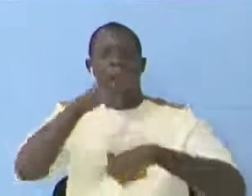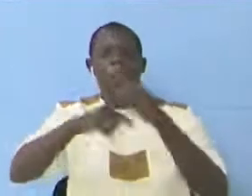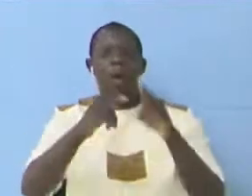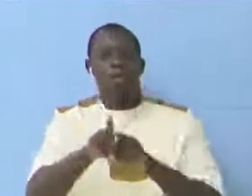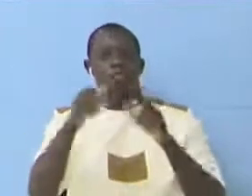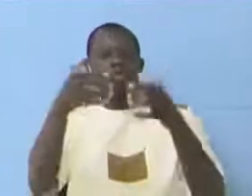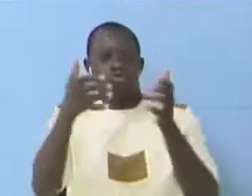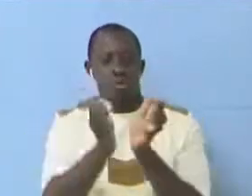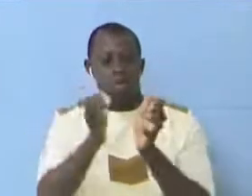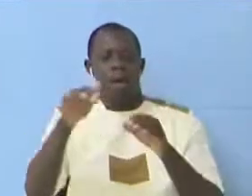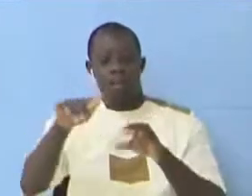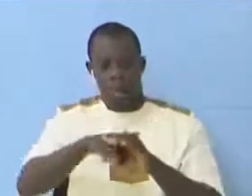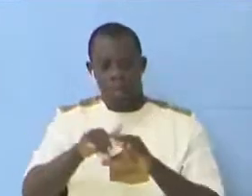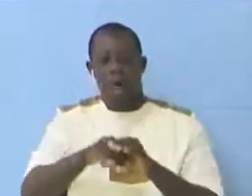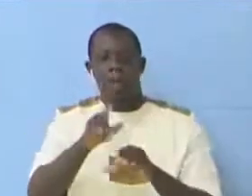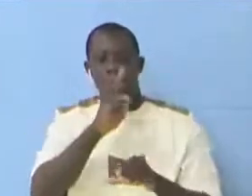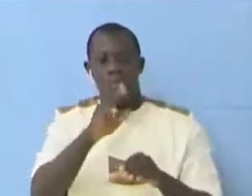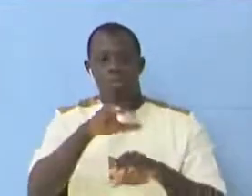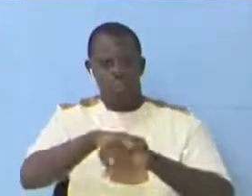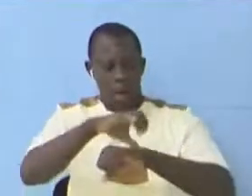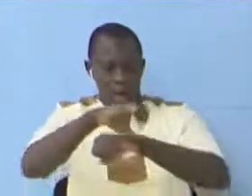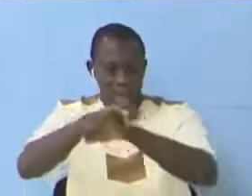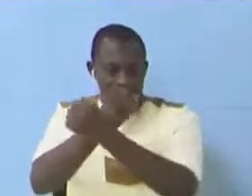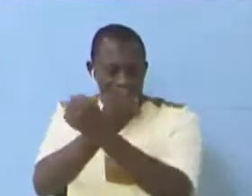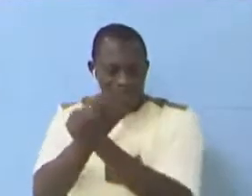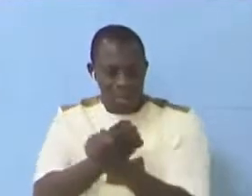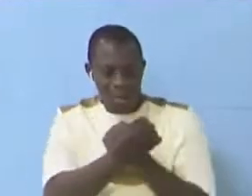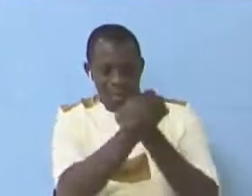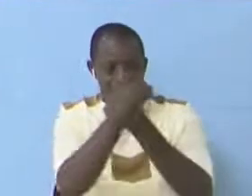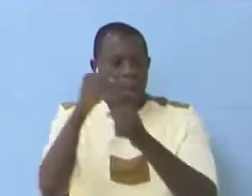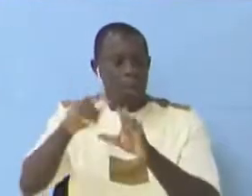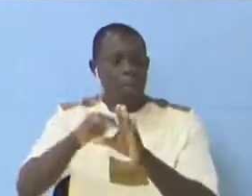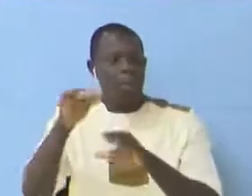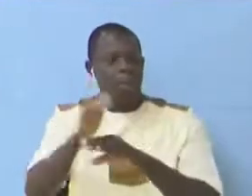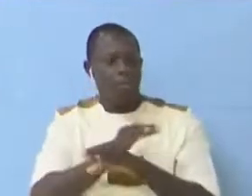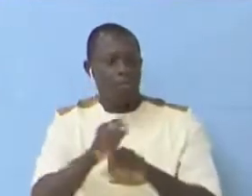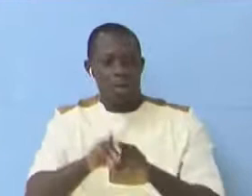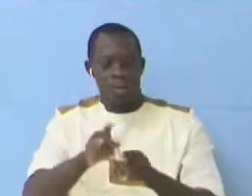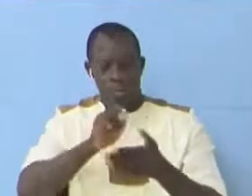the group. The captives. The captives. Yeah.